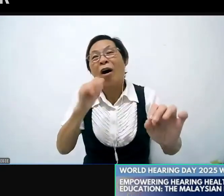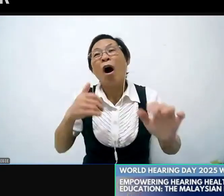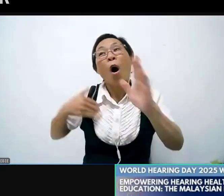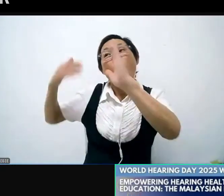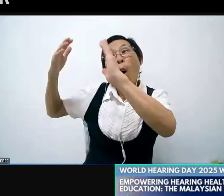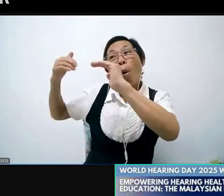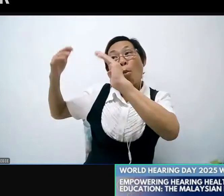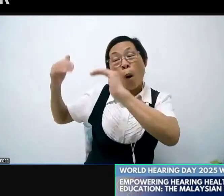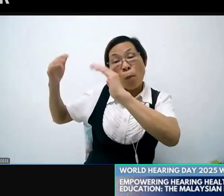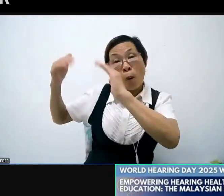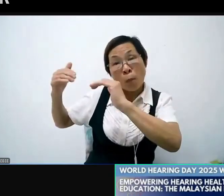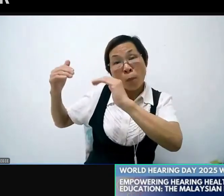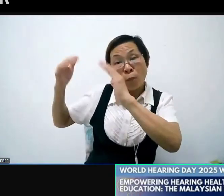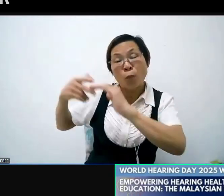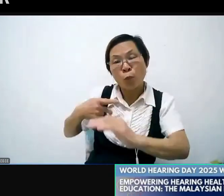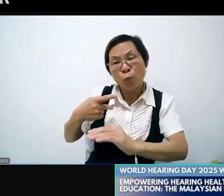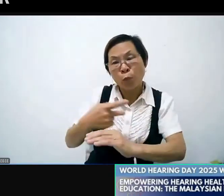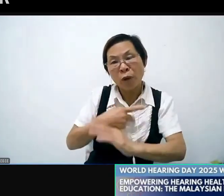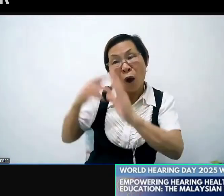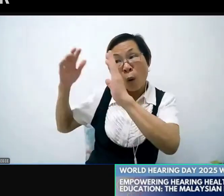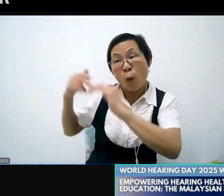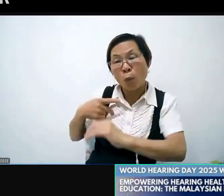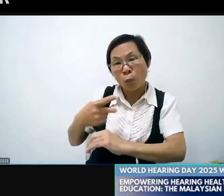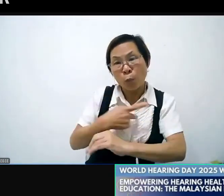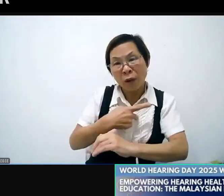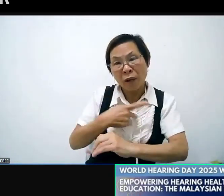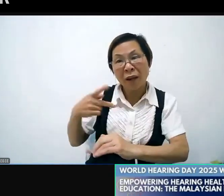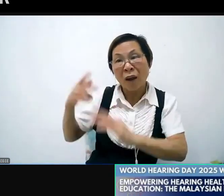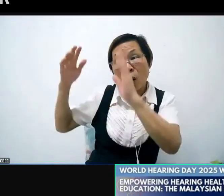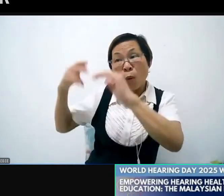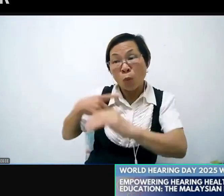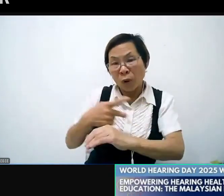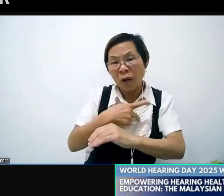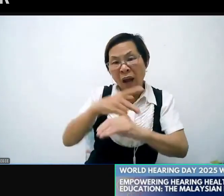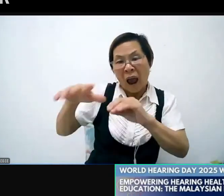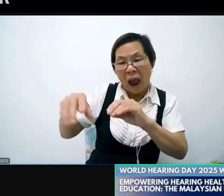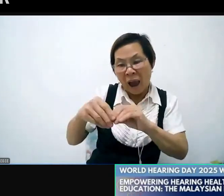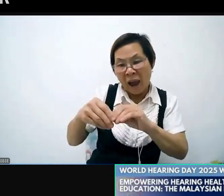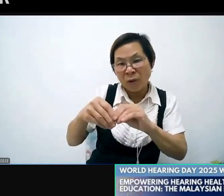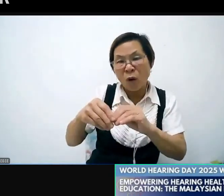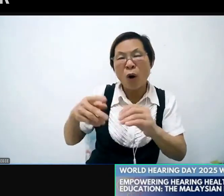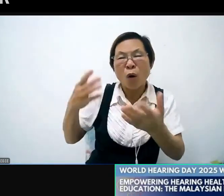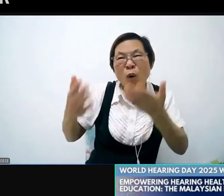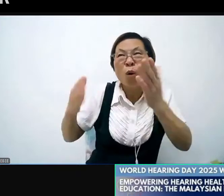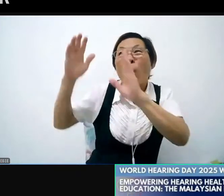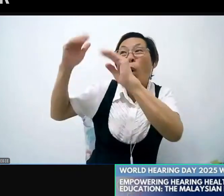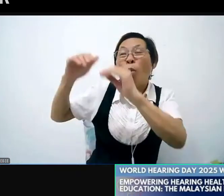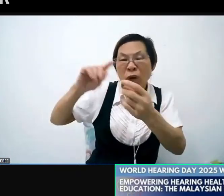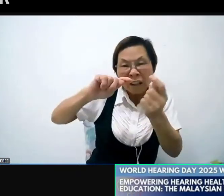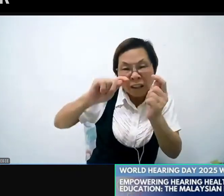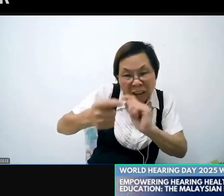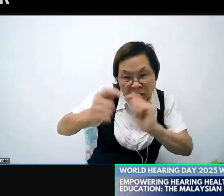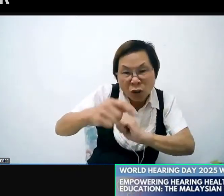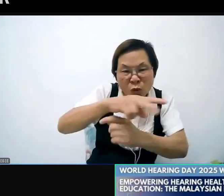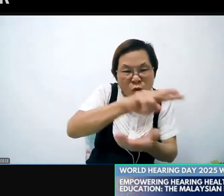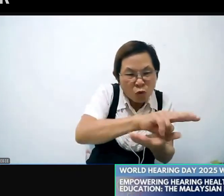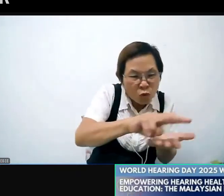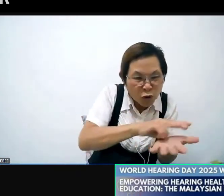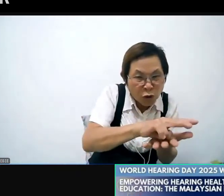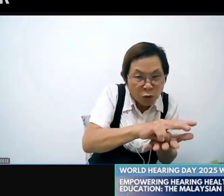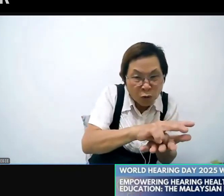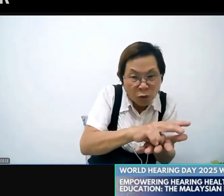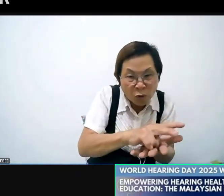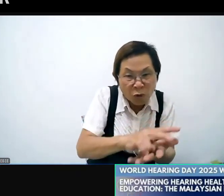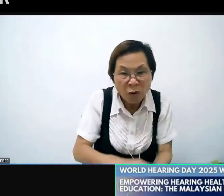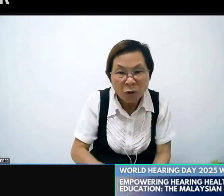hopefully, maybe we can provide or we can adjust the video quality instead of giving a